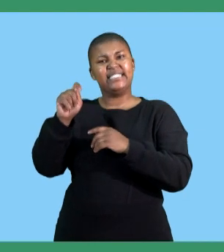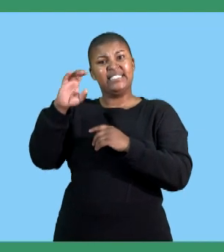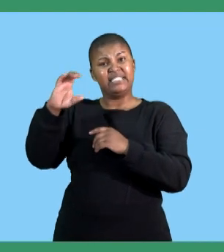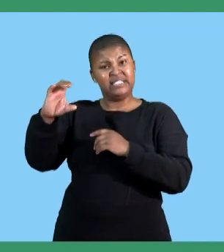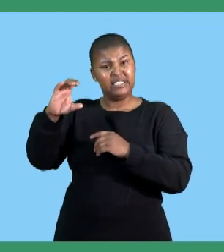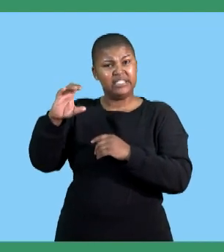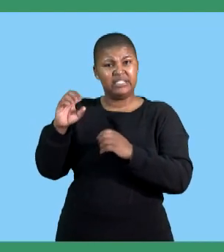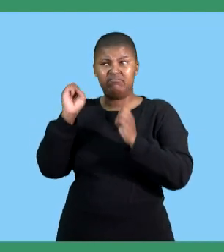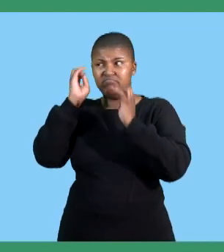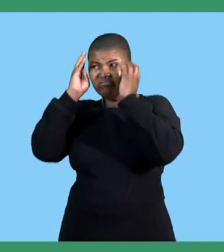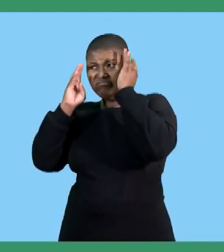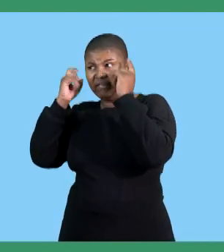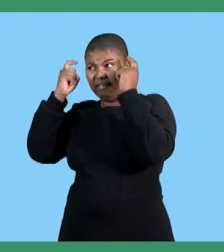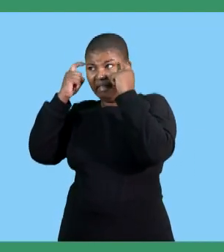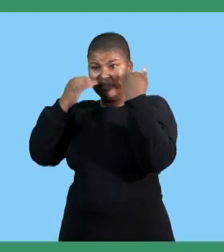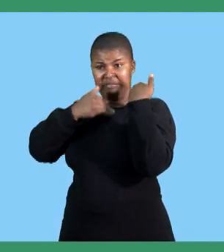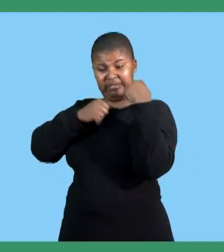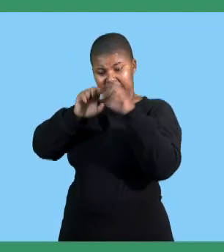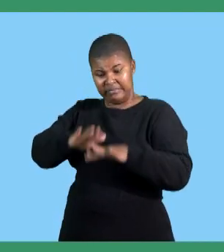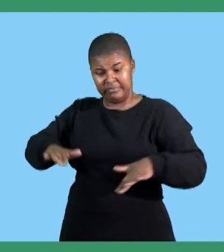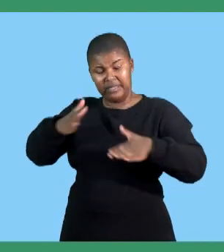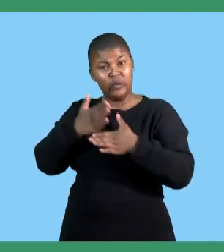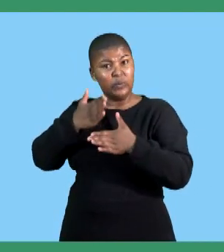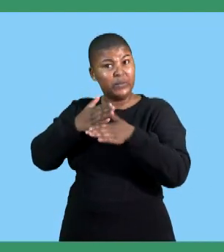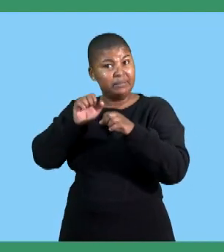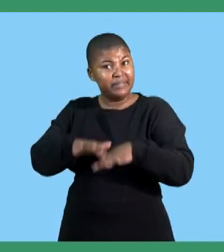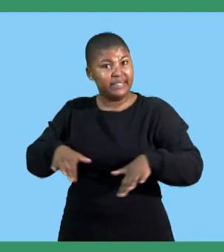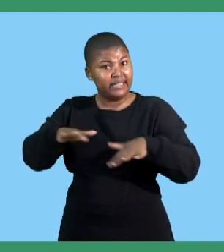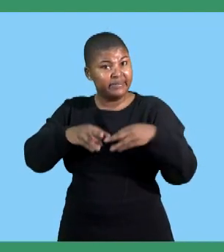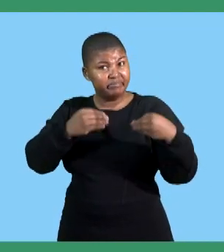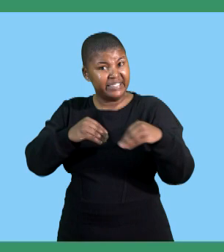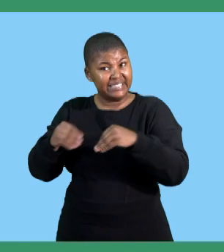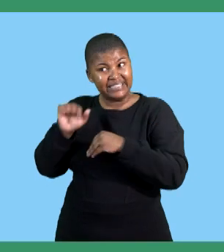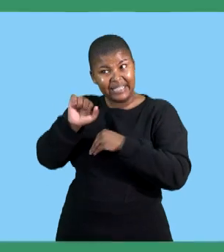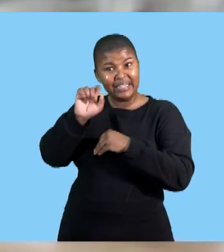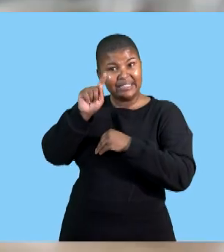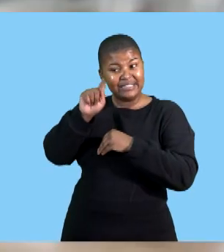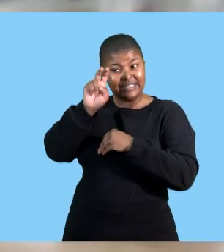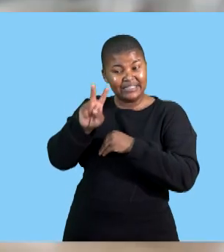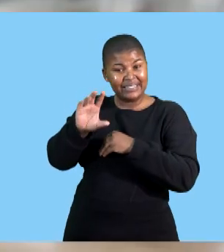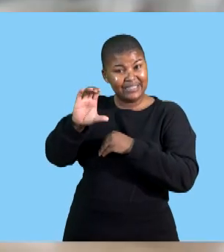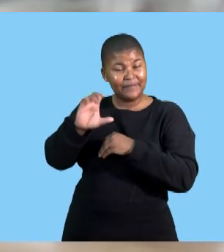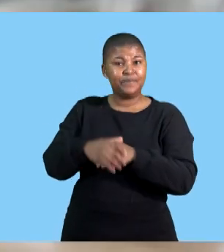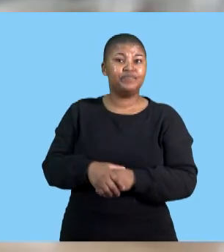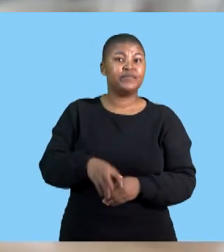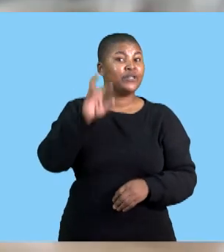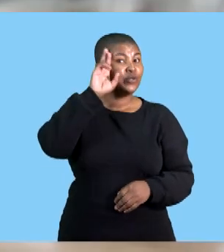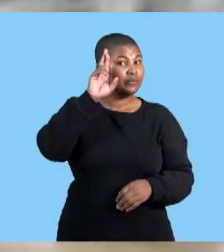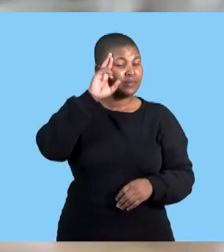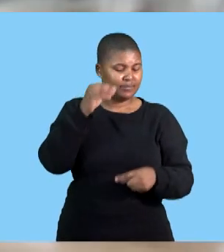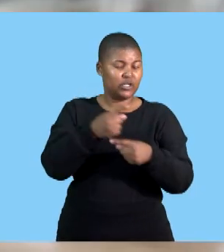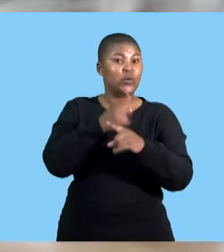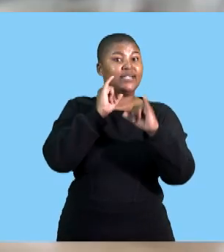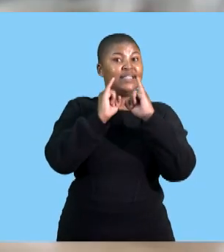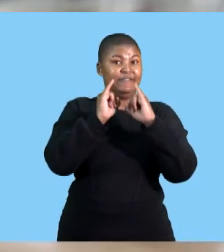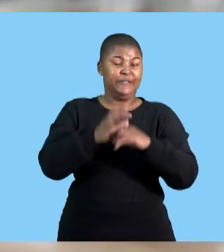an environment that stimulates creative thinking in the workplace. Now remember, grade 11s, that when